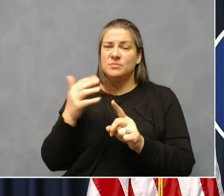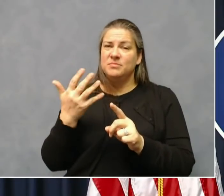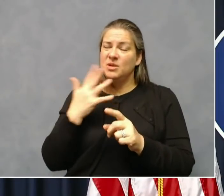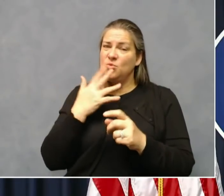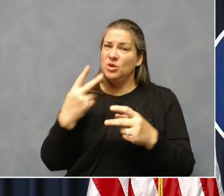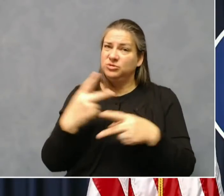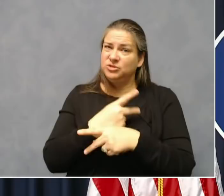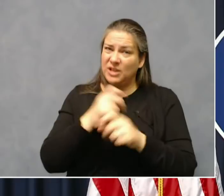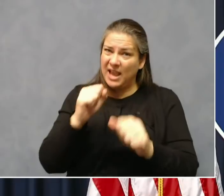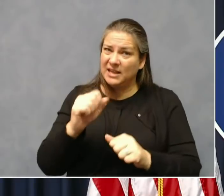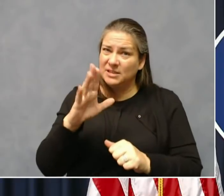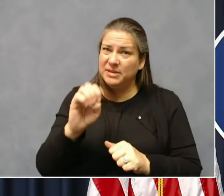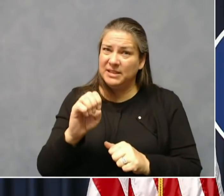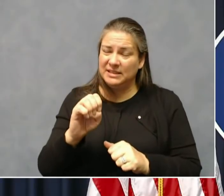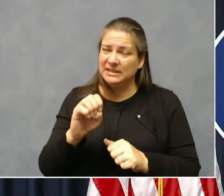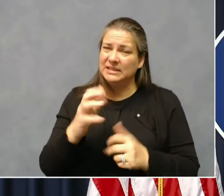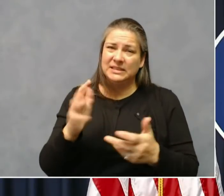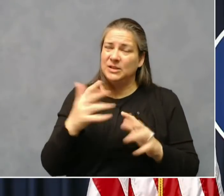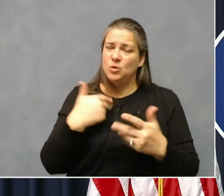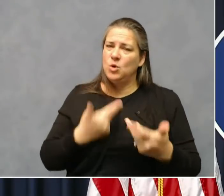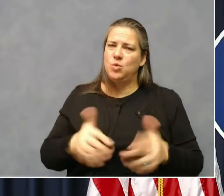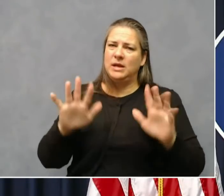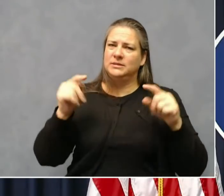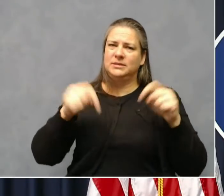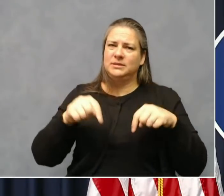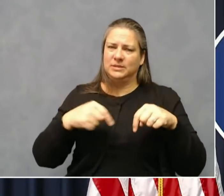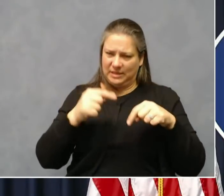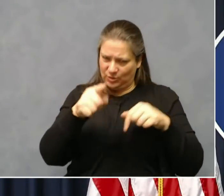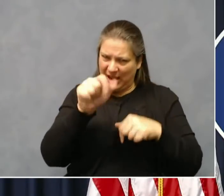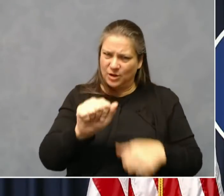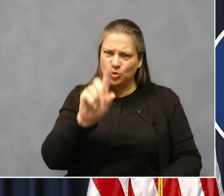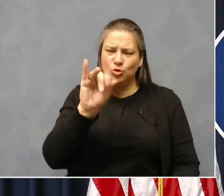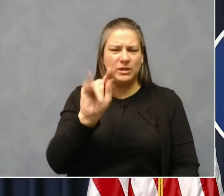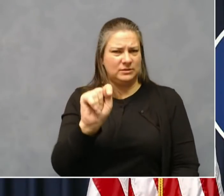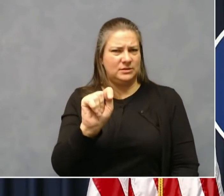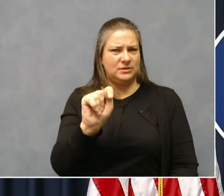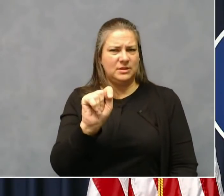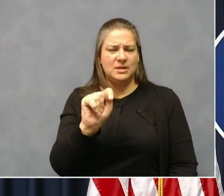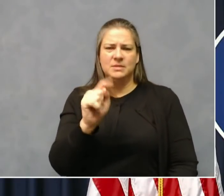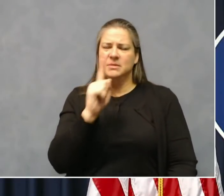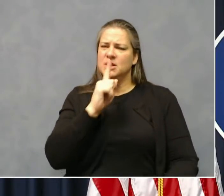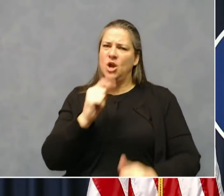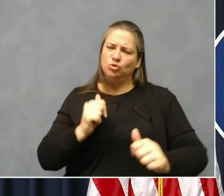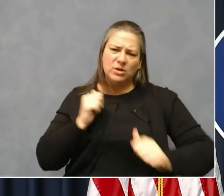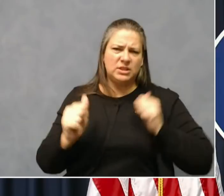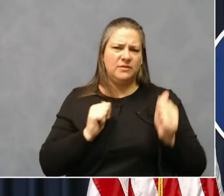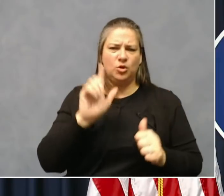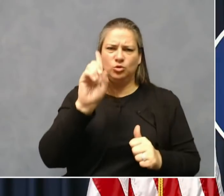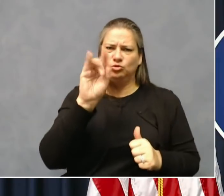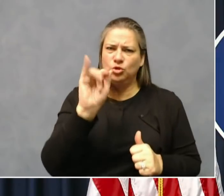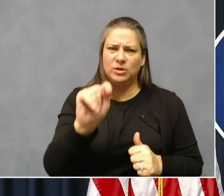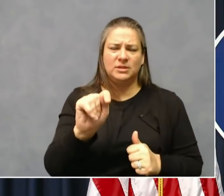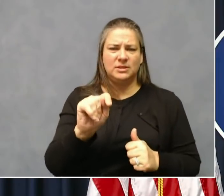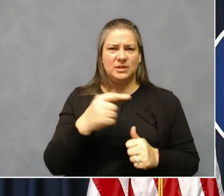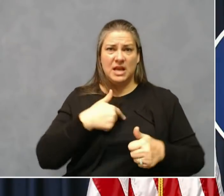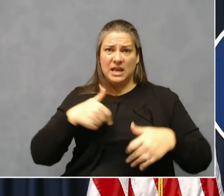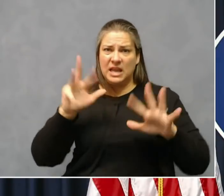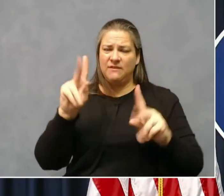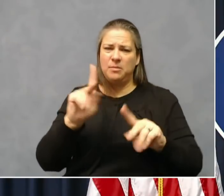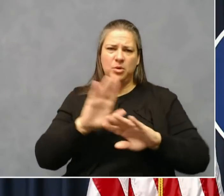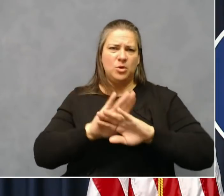can do something about it. Again, we are taking active, aggressive action. Surrender is not an option. Action's